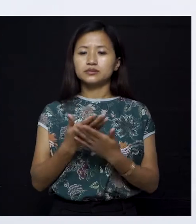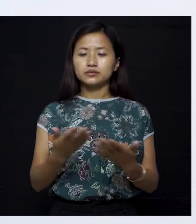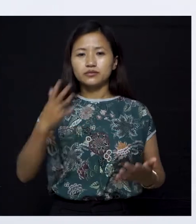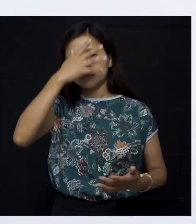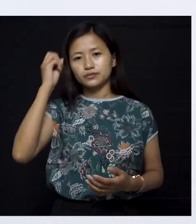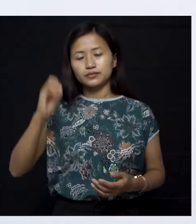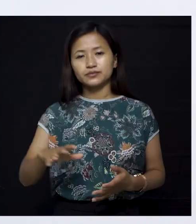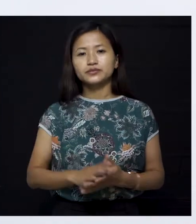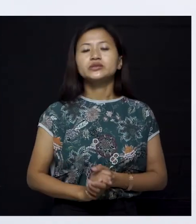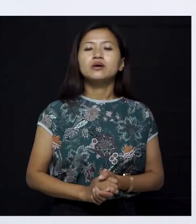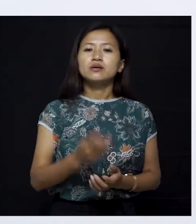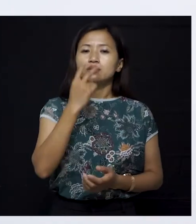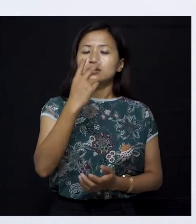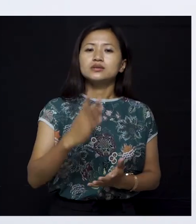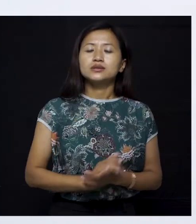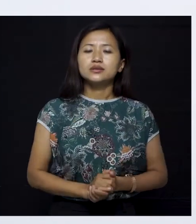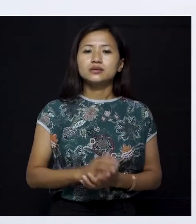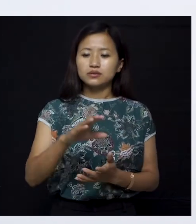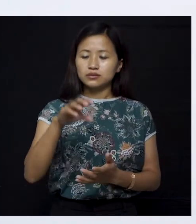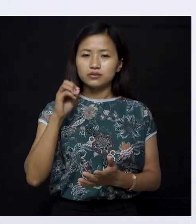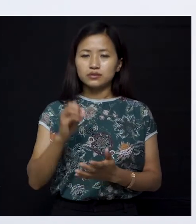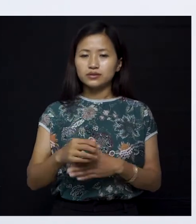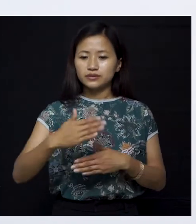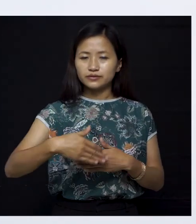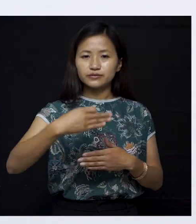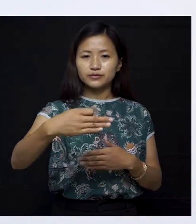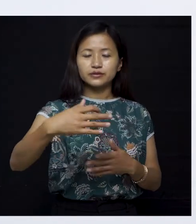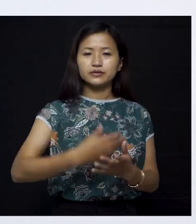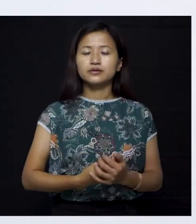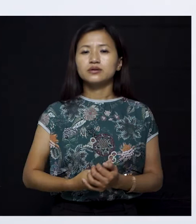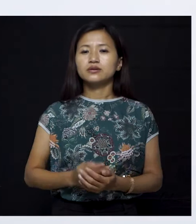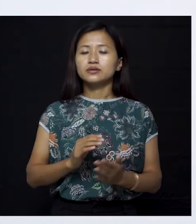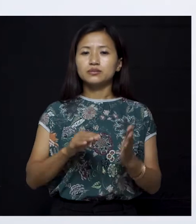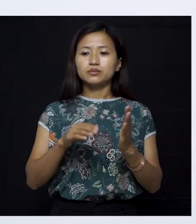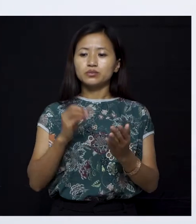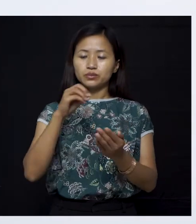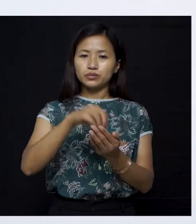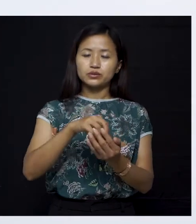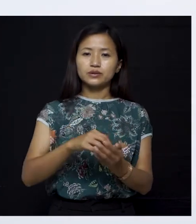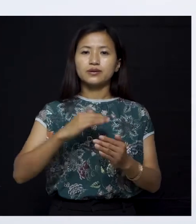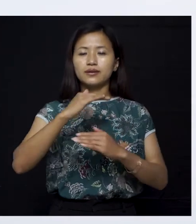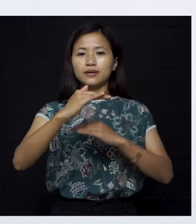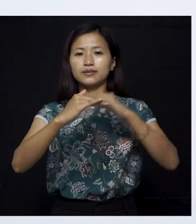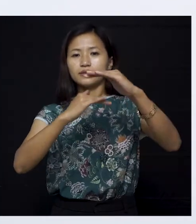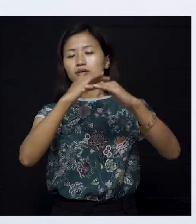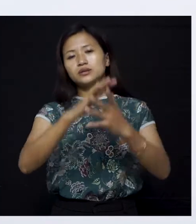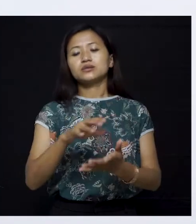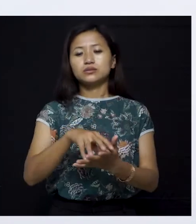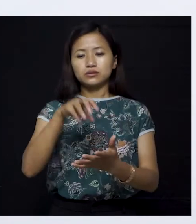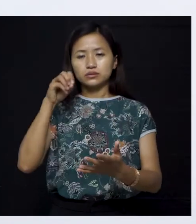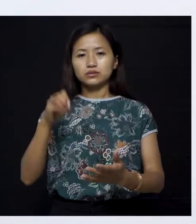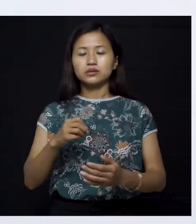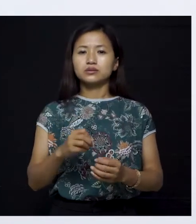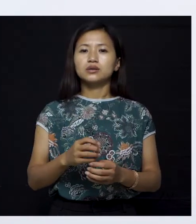forgotten. As they saw that she had gone a little farther, they put the ladder on the turf loft again and took out